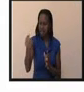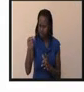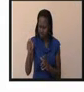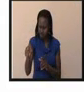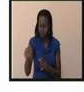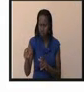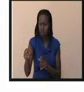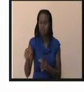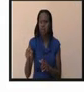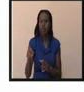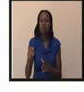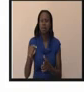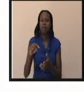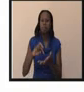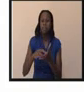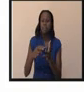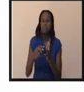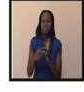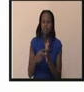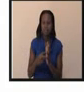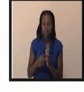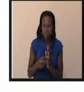each gamete,